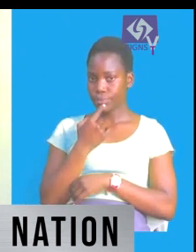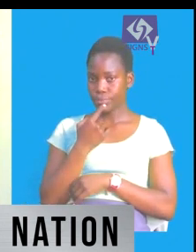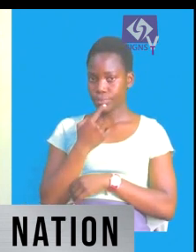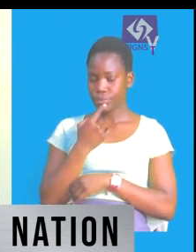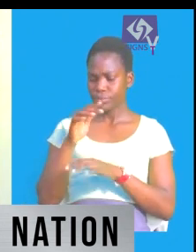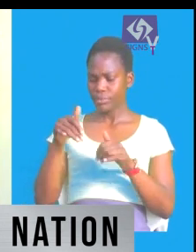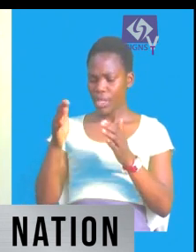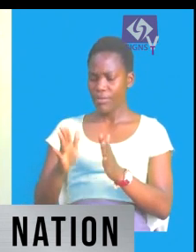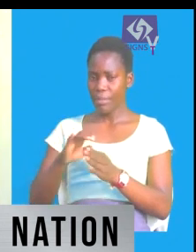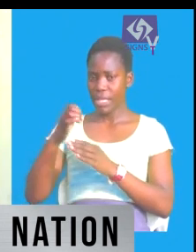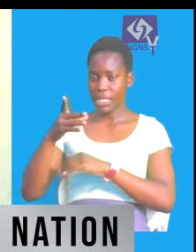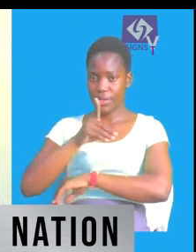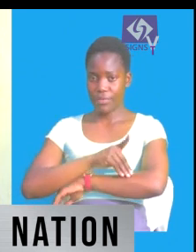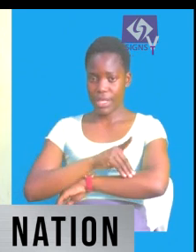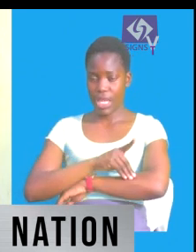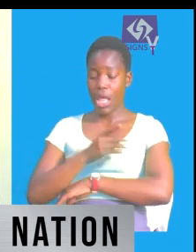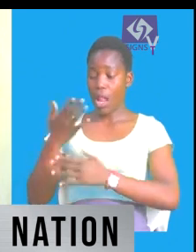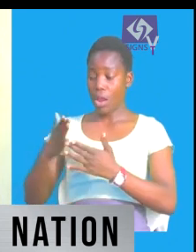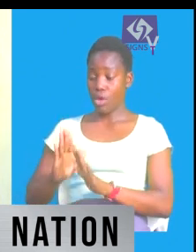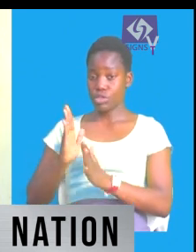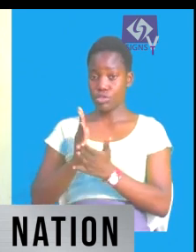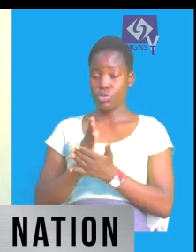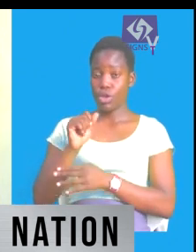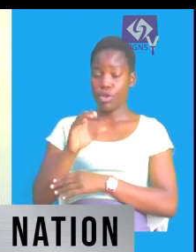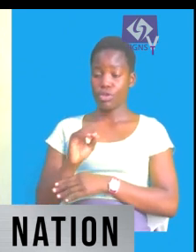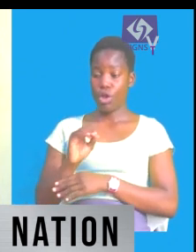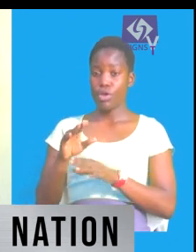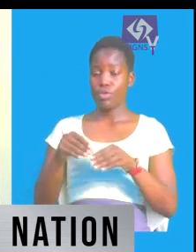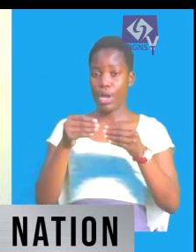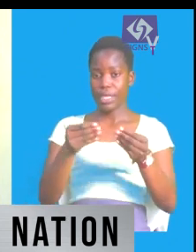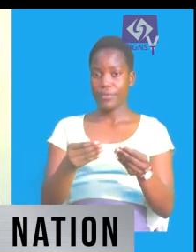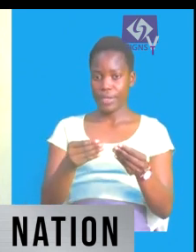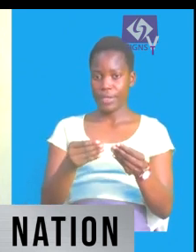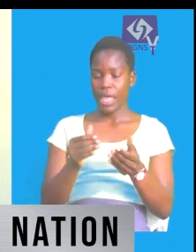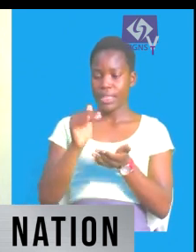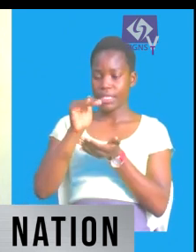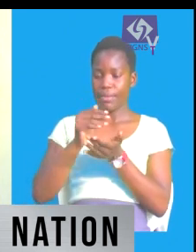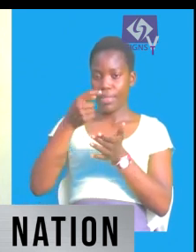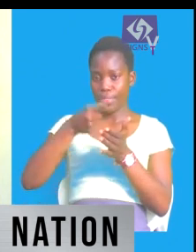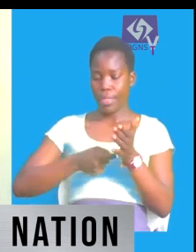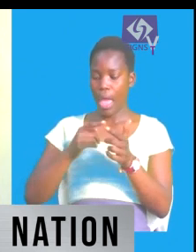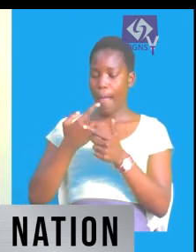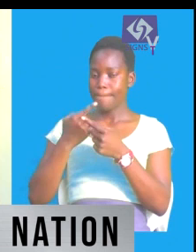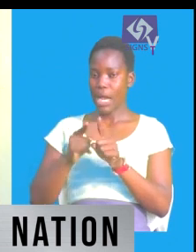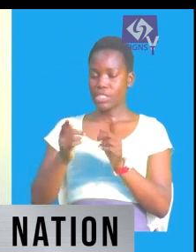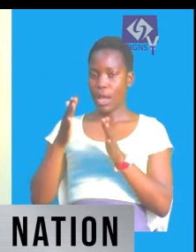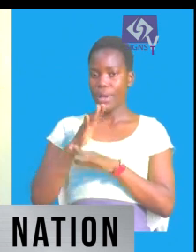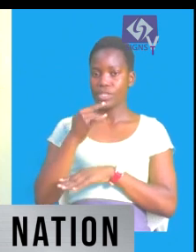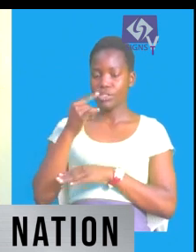the farmer at the end of the day will also lose. So you are giving the subsidized, and again you are coming back to